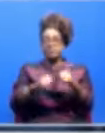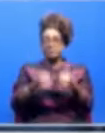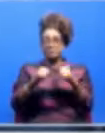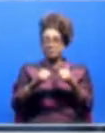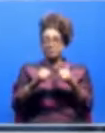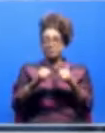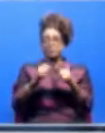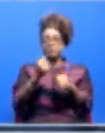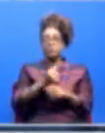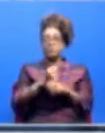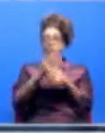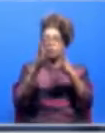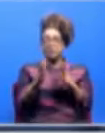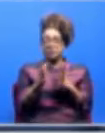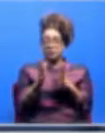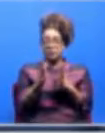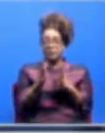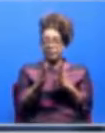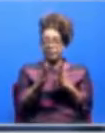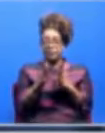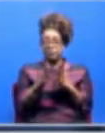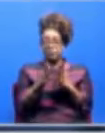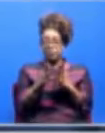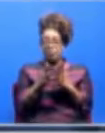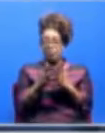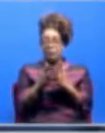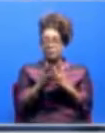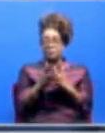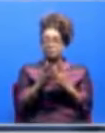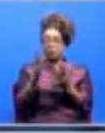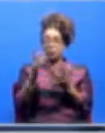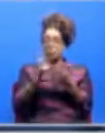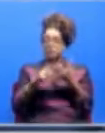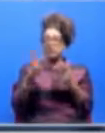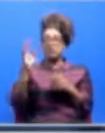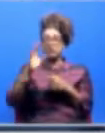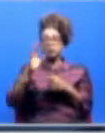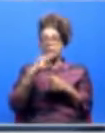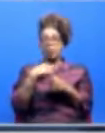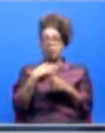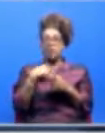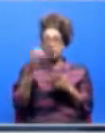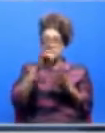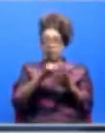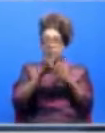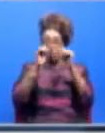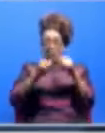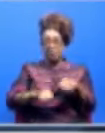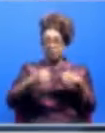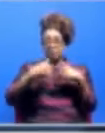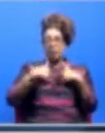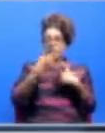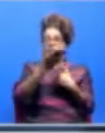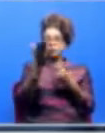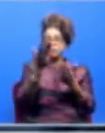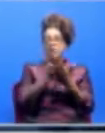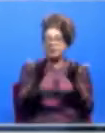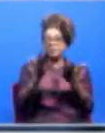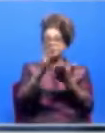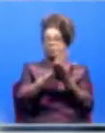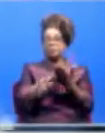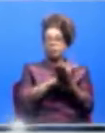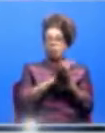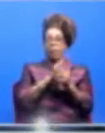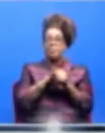systems, map our stakeholders, okay, get the needs, what do our customers want, so that now we anchor those things before now we